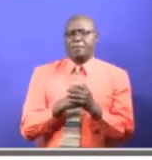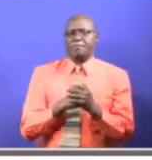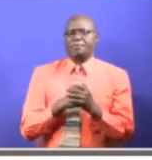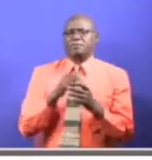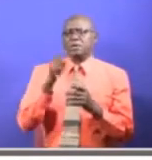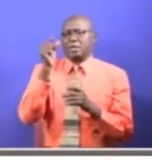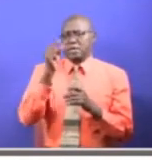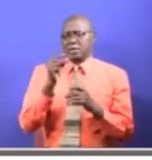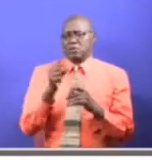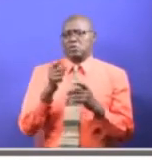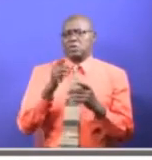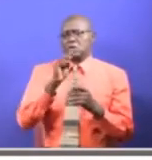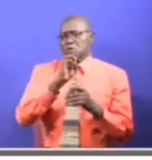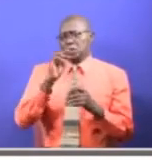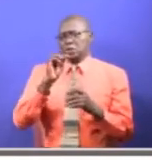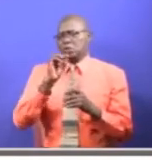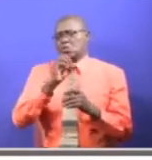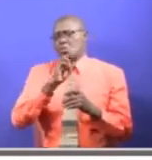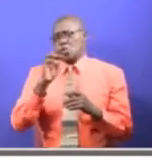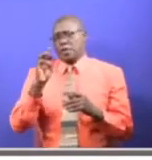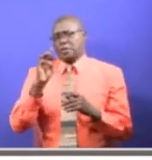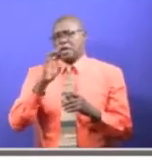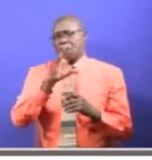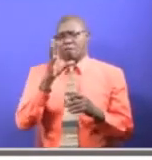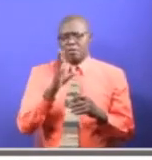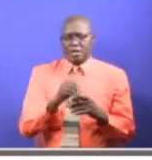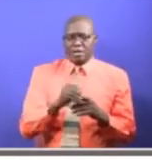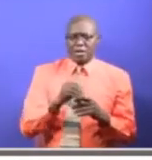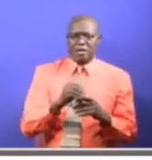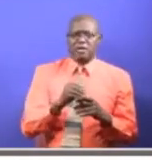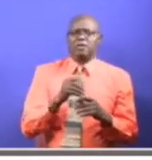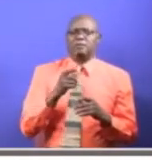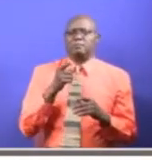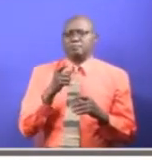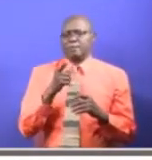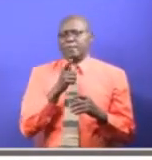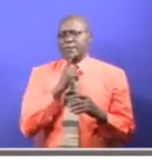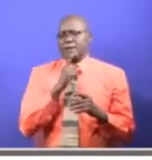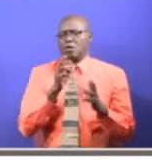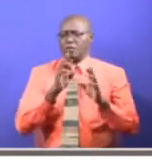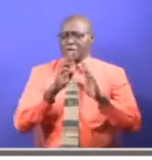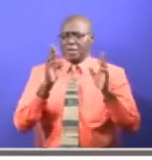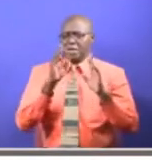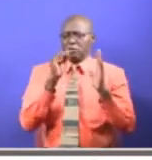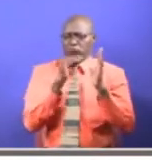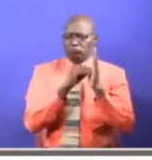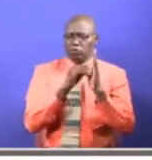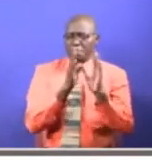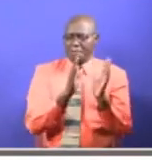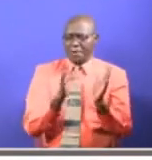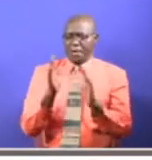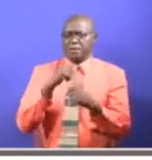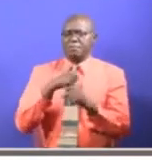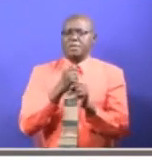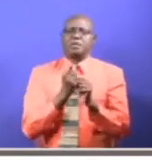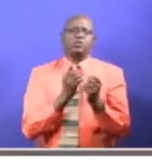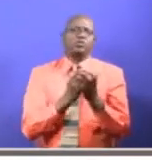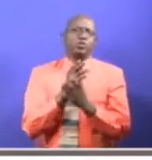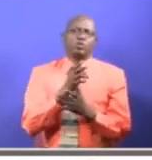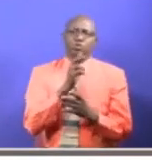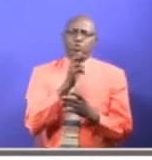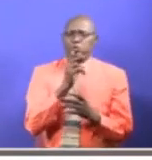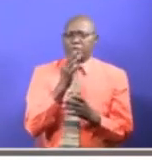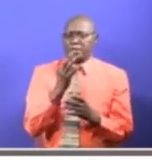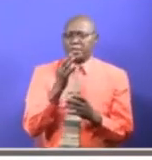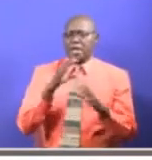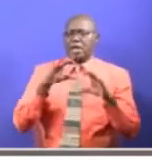Regional Head East and West Africa, Mukesh Baxter, noted that they had already put in place plans to ensure that by 2023, the